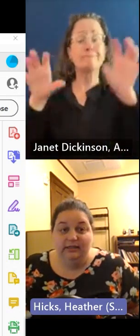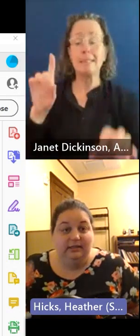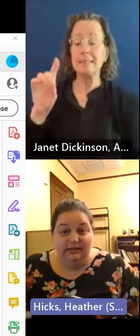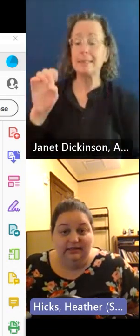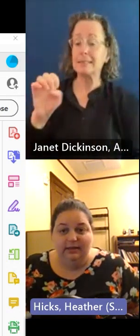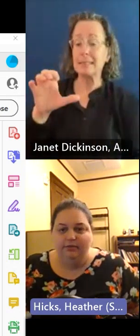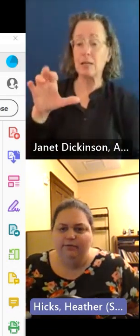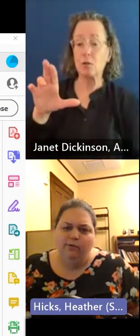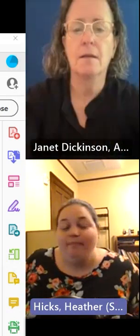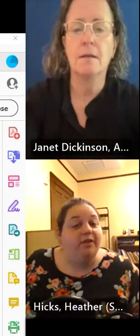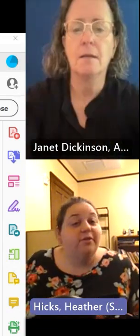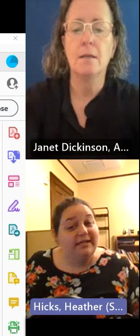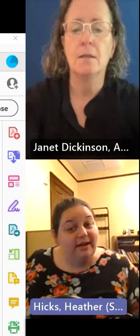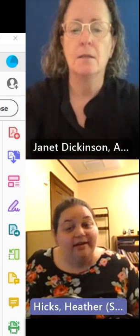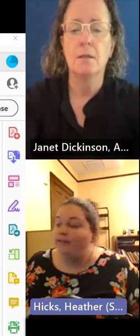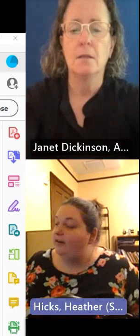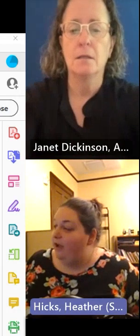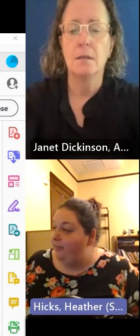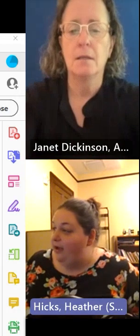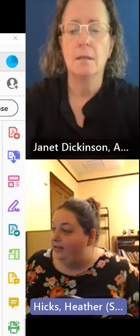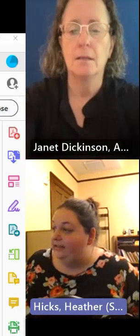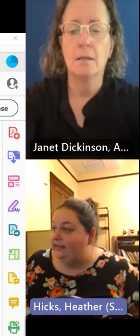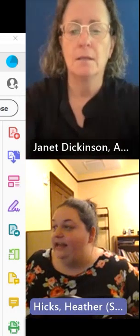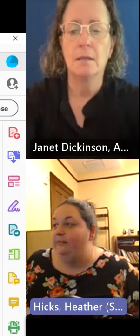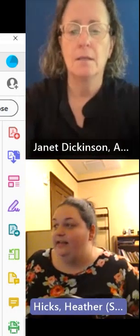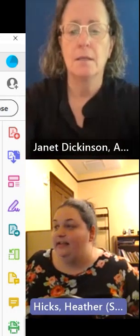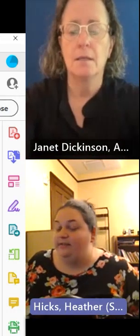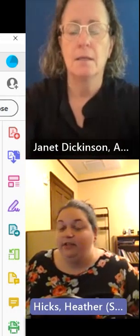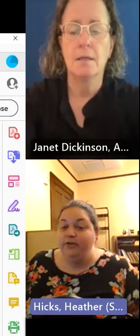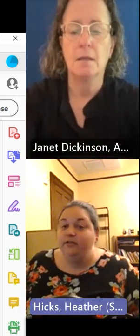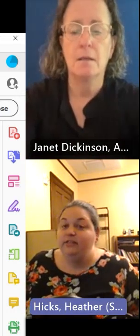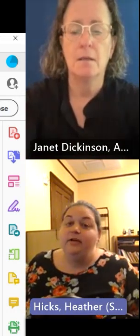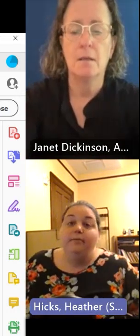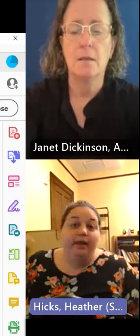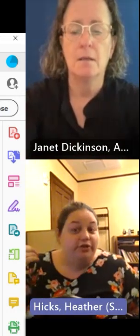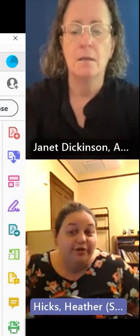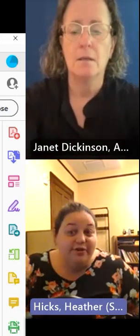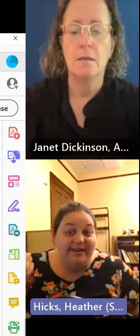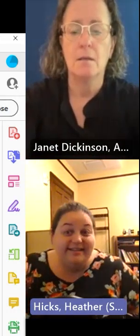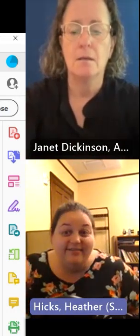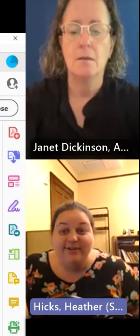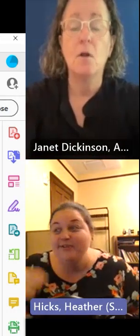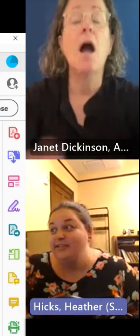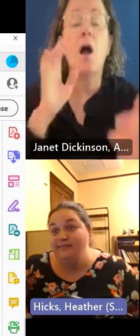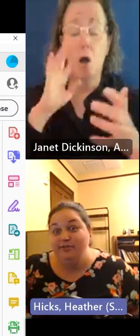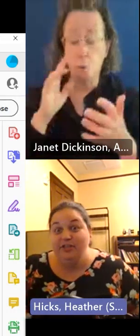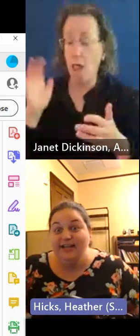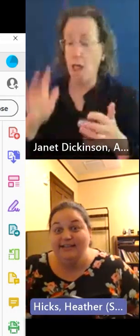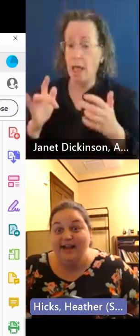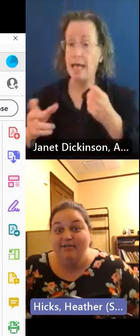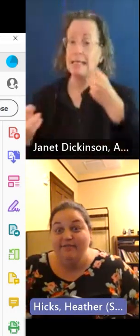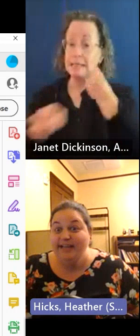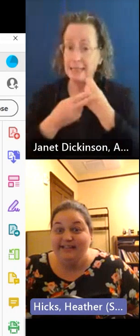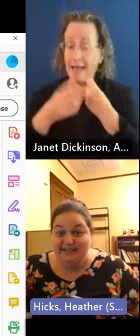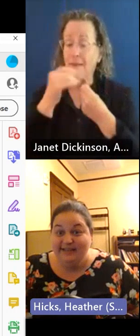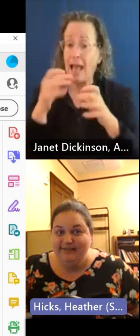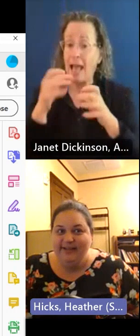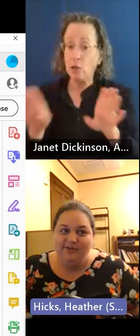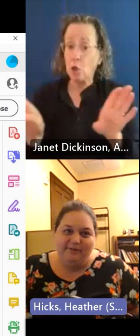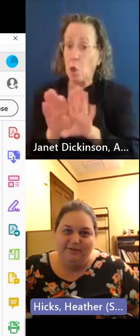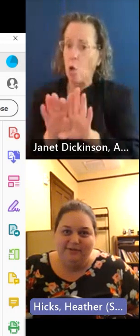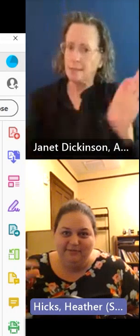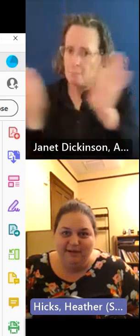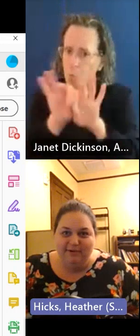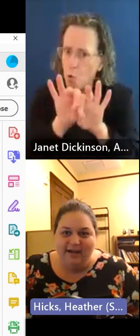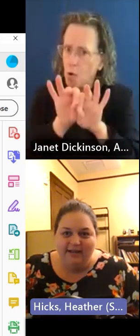it doesn't exist because it is decorative. So it's not decorative. I'm unclicked it and I'm going to hit save and close. Make sure you hit save and close, because if you just exit out of it, it doesn't save